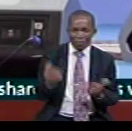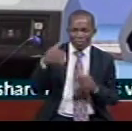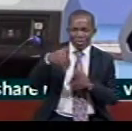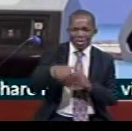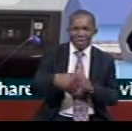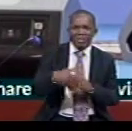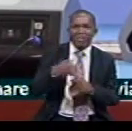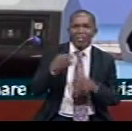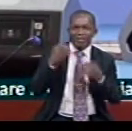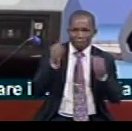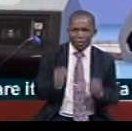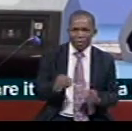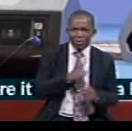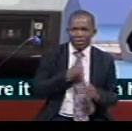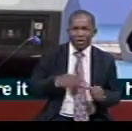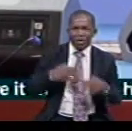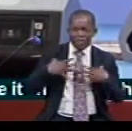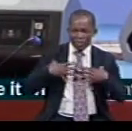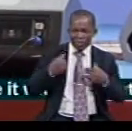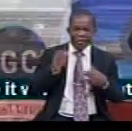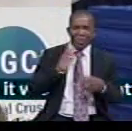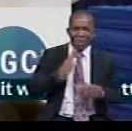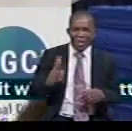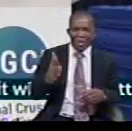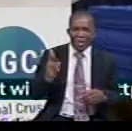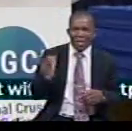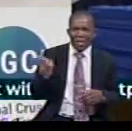Lord. Praise the Lord.